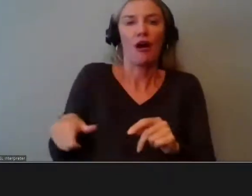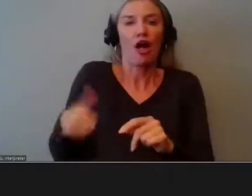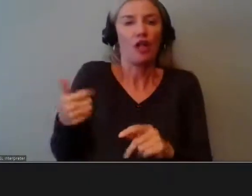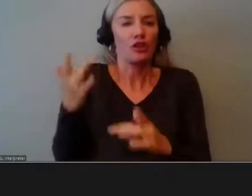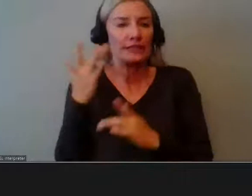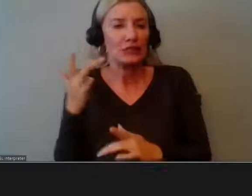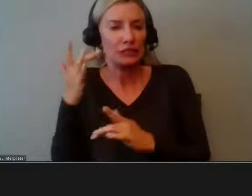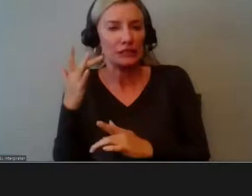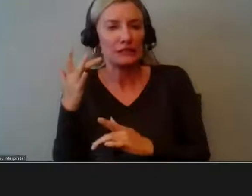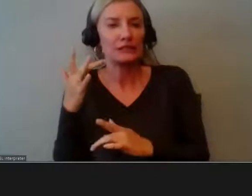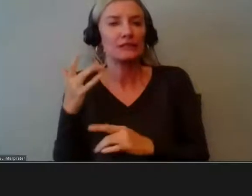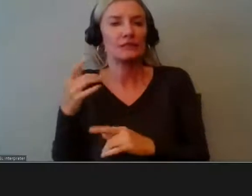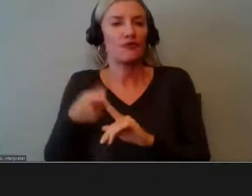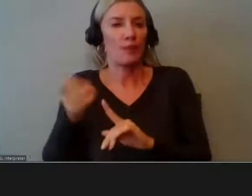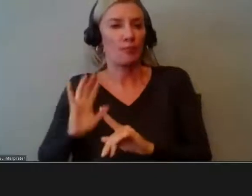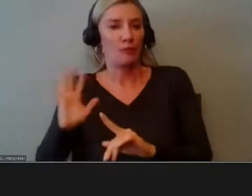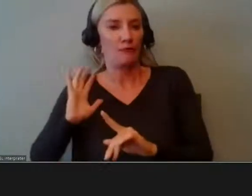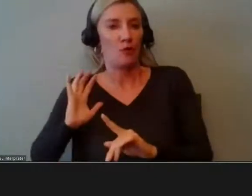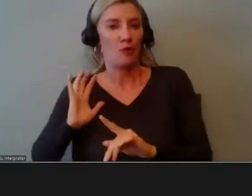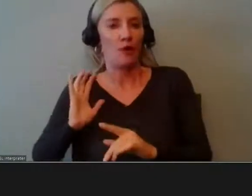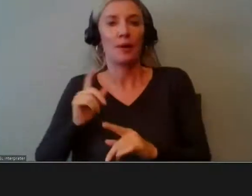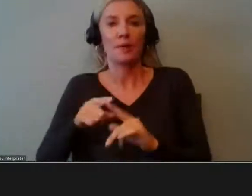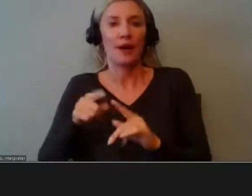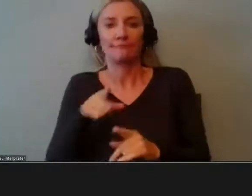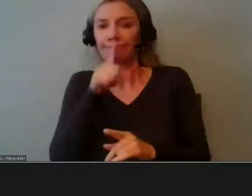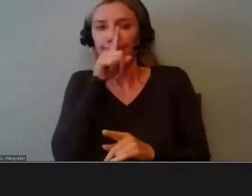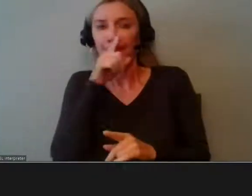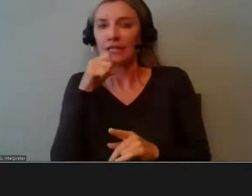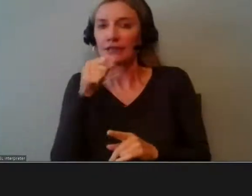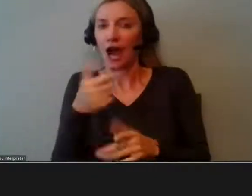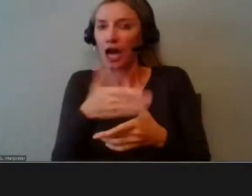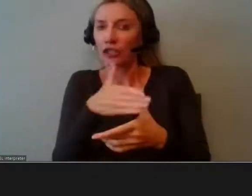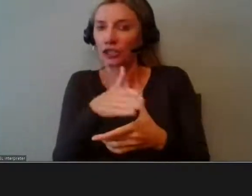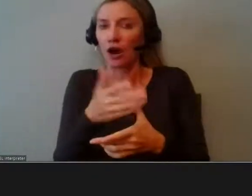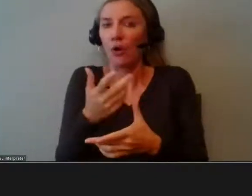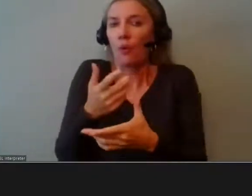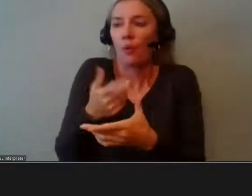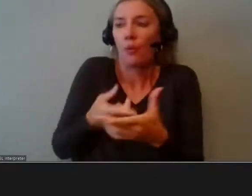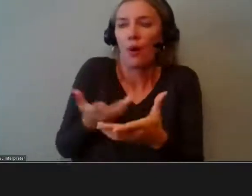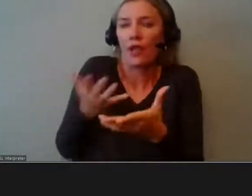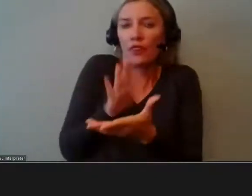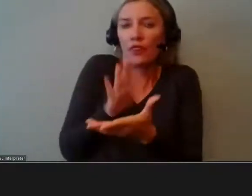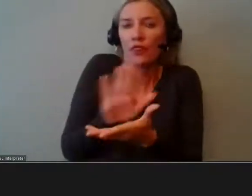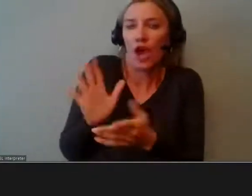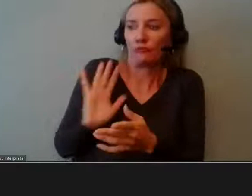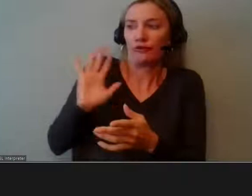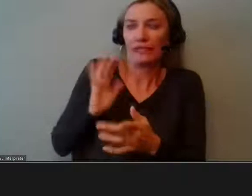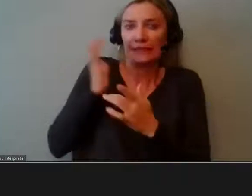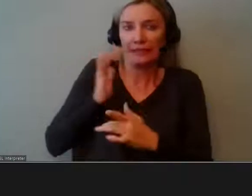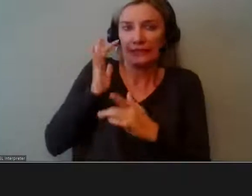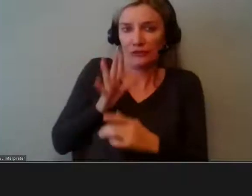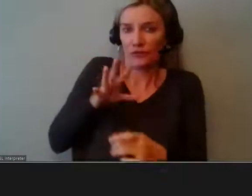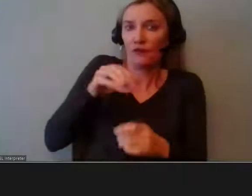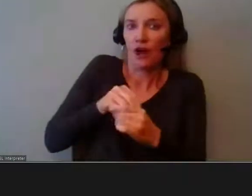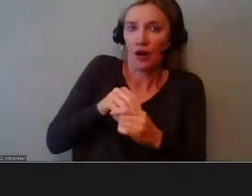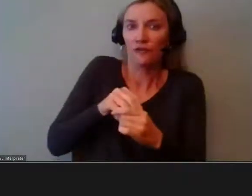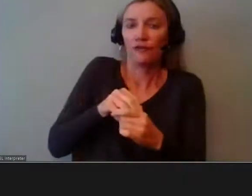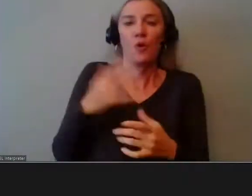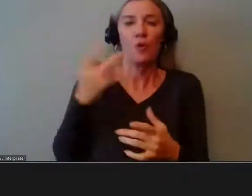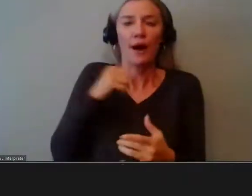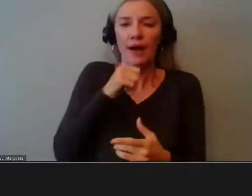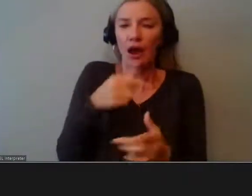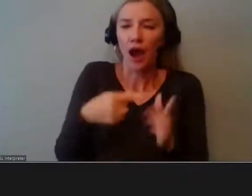not vaccinated. Why is this? Why not address the influence of comorbidities in